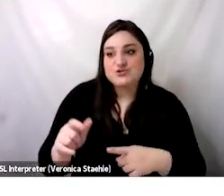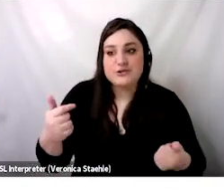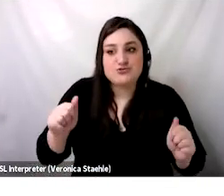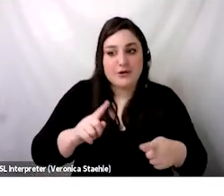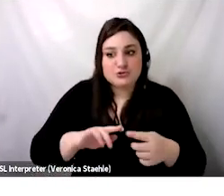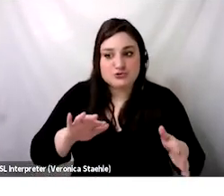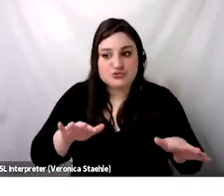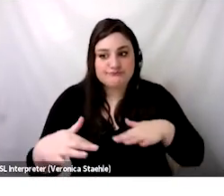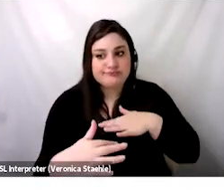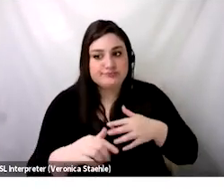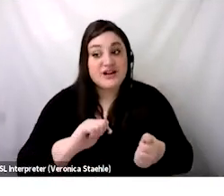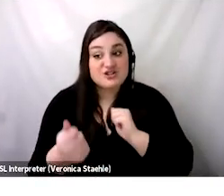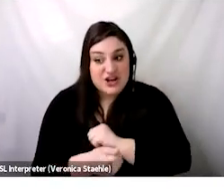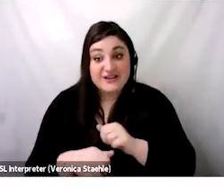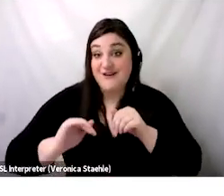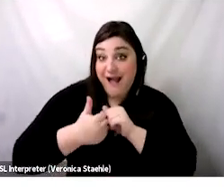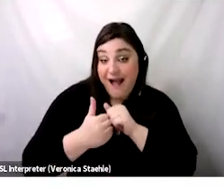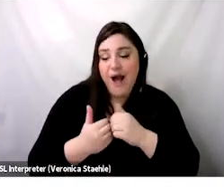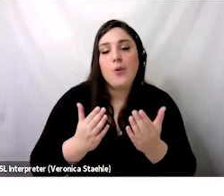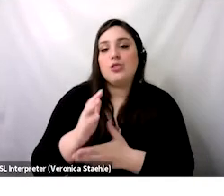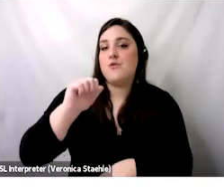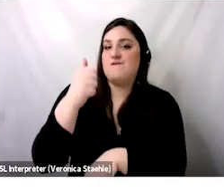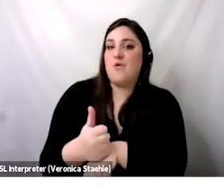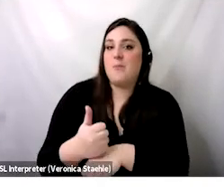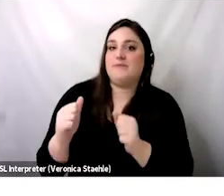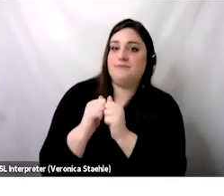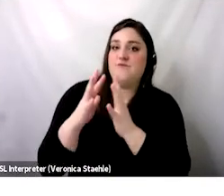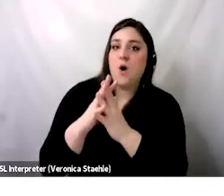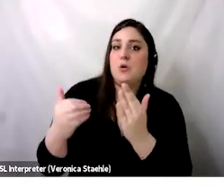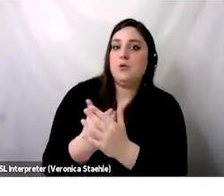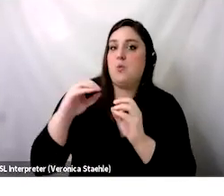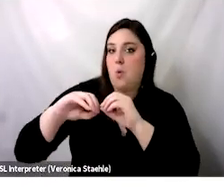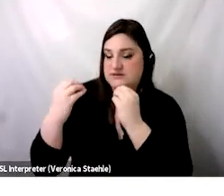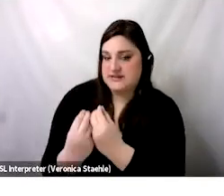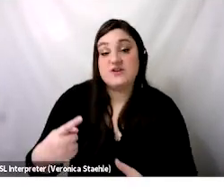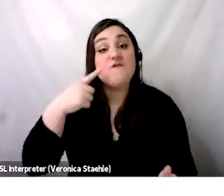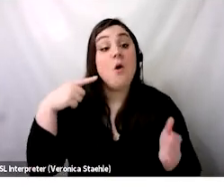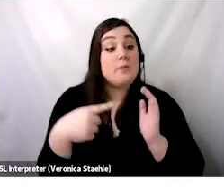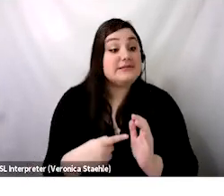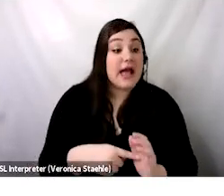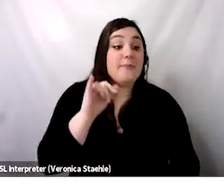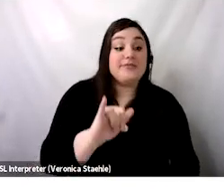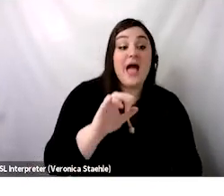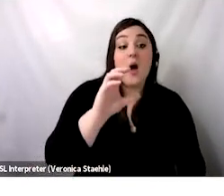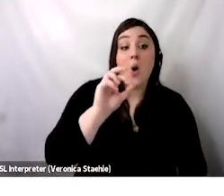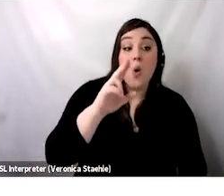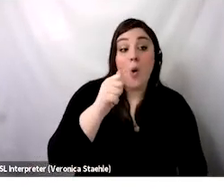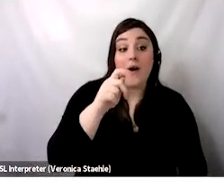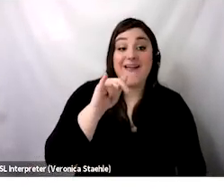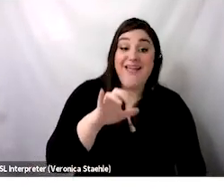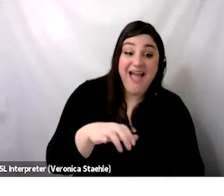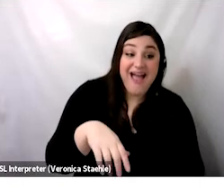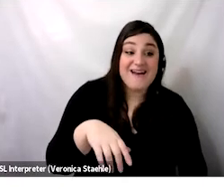forming organizations. For example, the Global Organic Textile Standards,